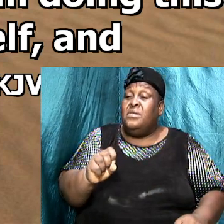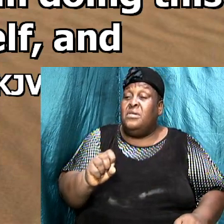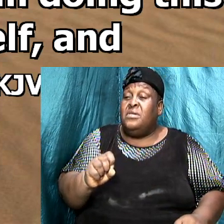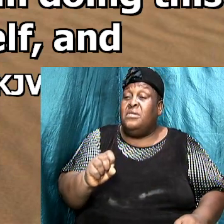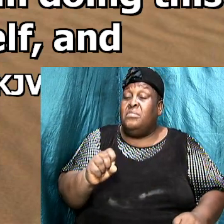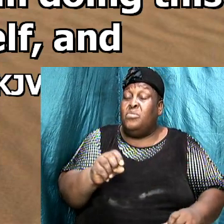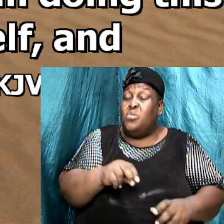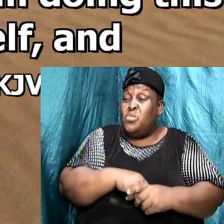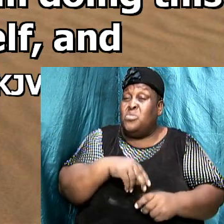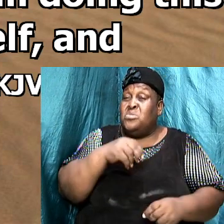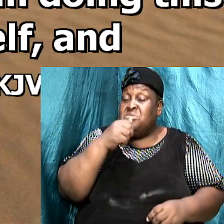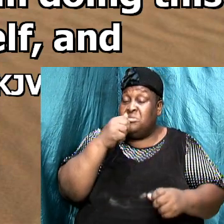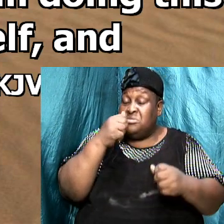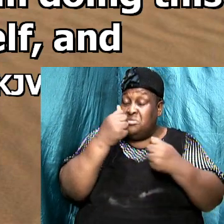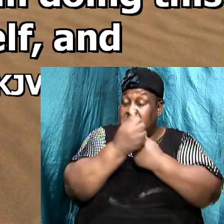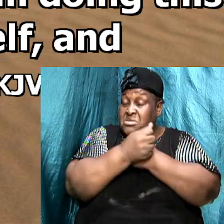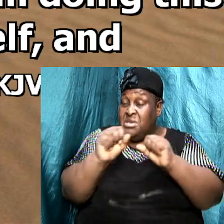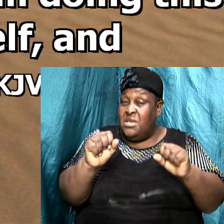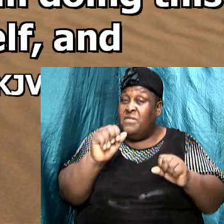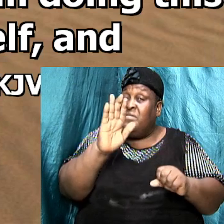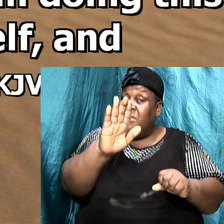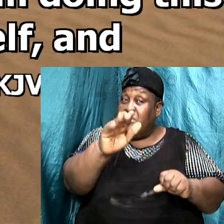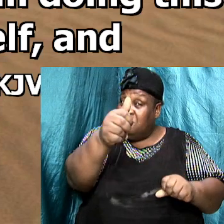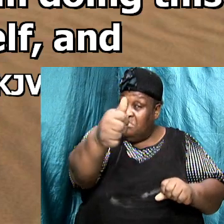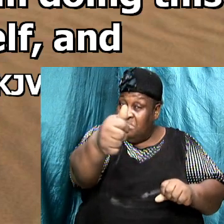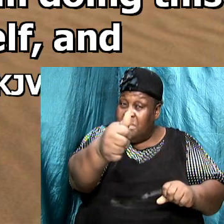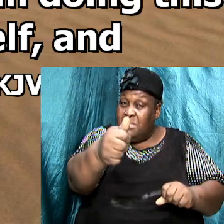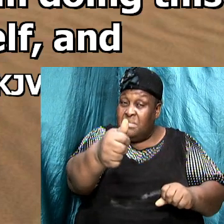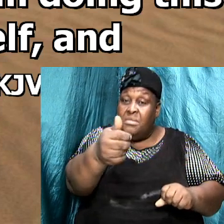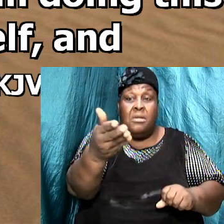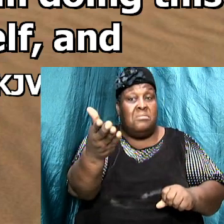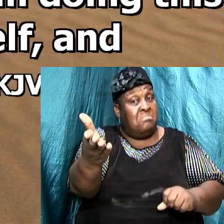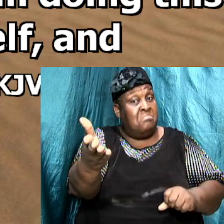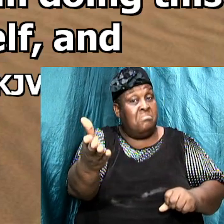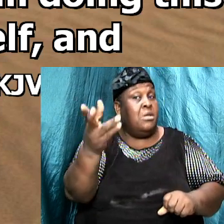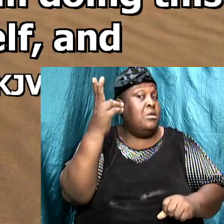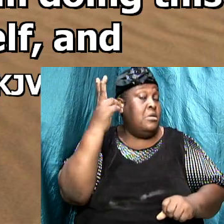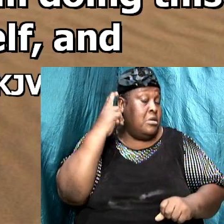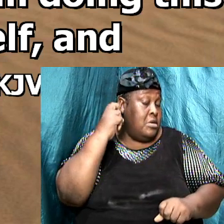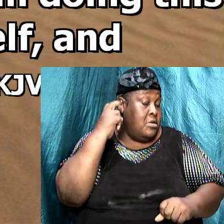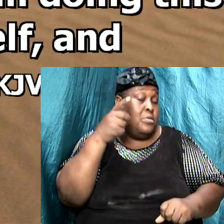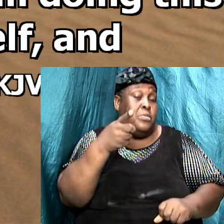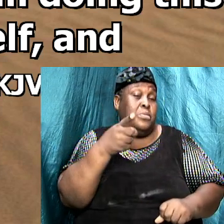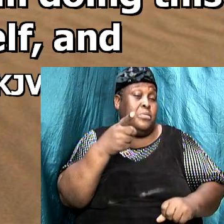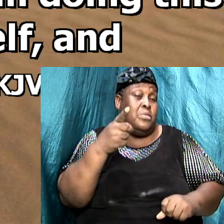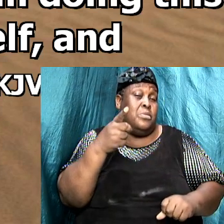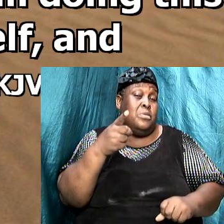thou shalt both save thyself and them that hear thee. Take heed